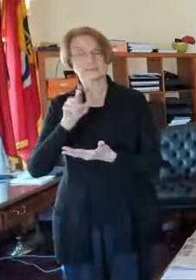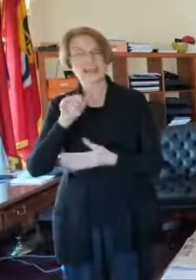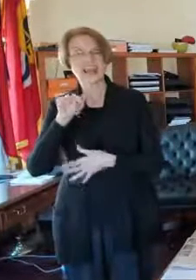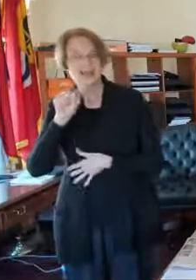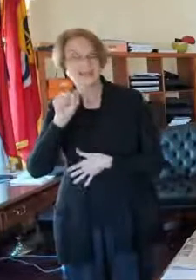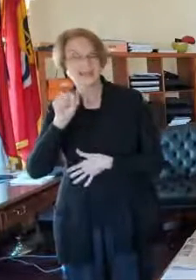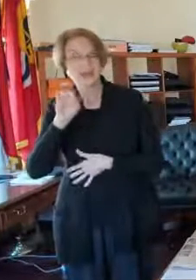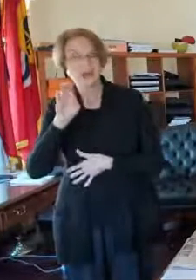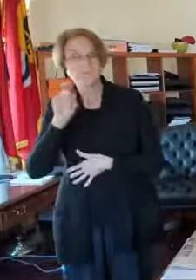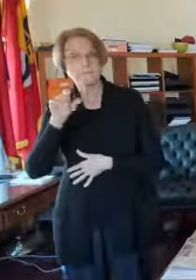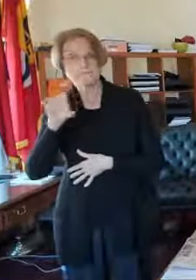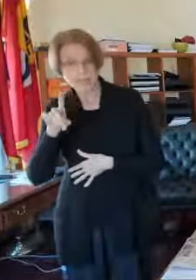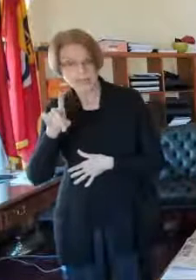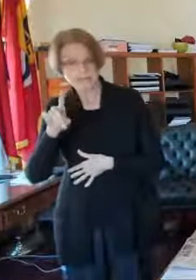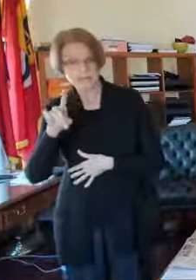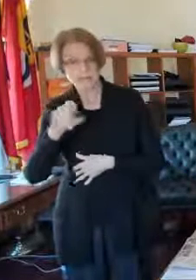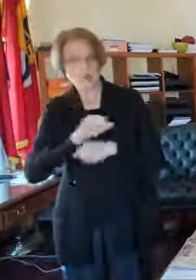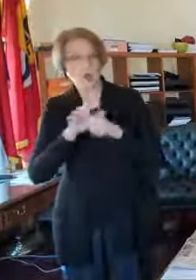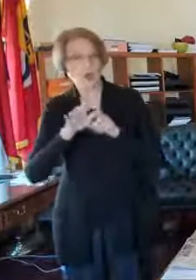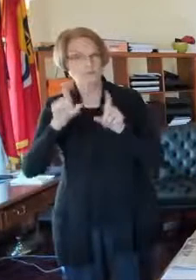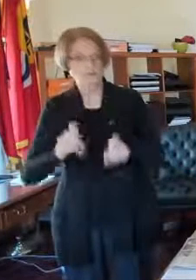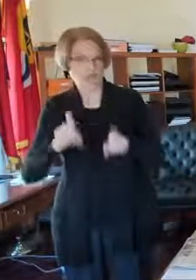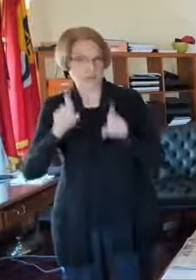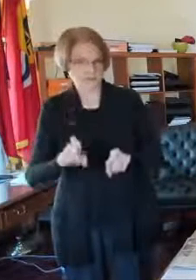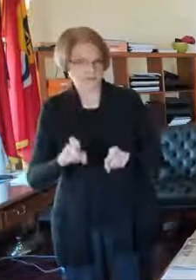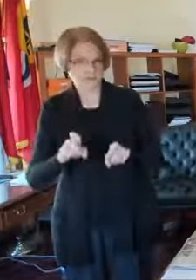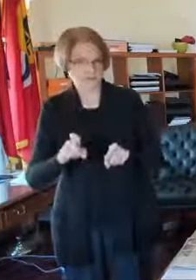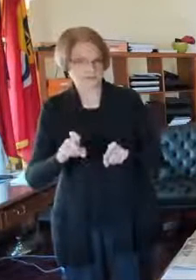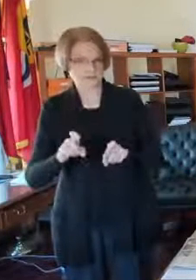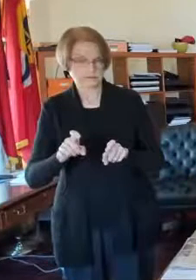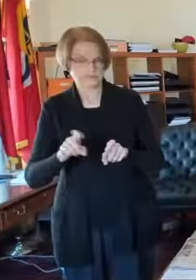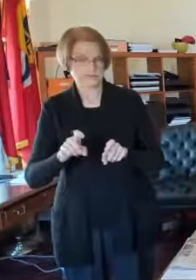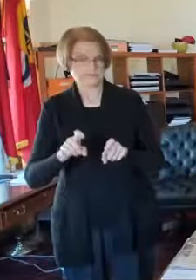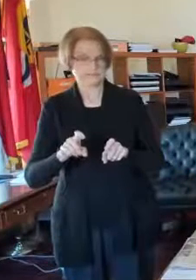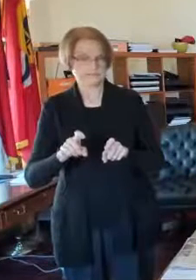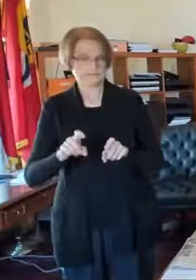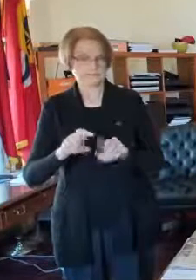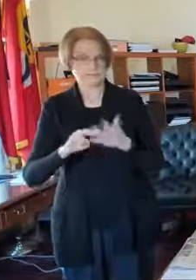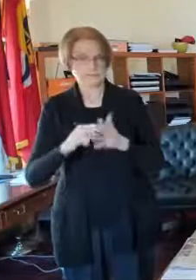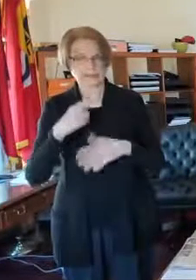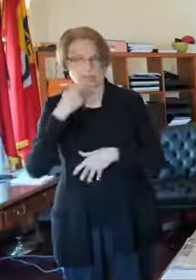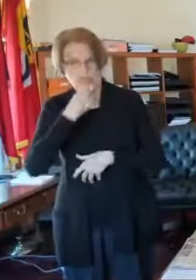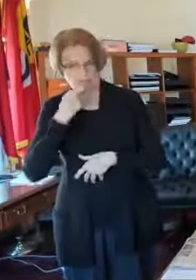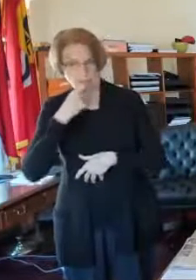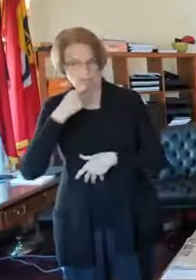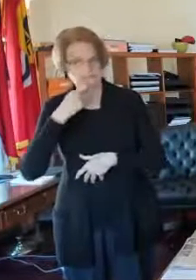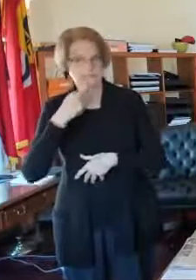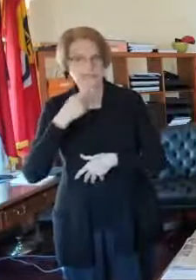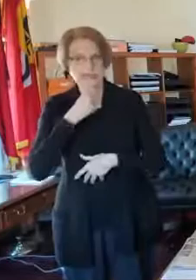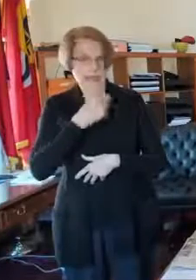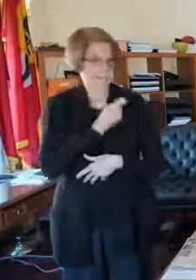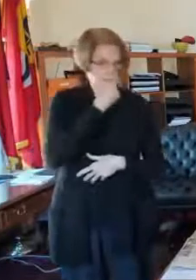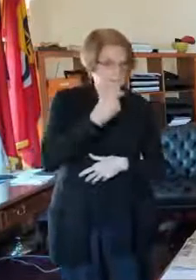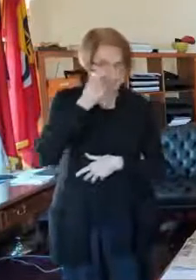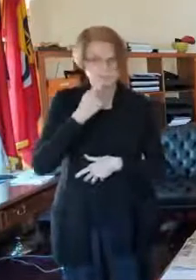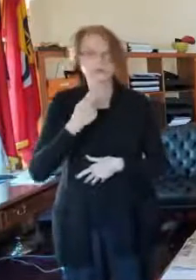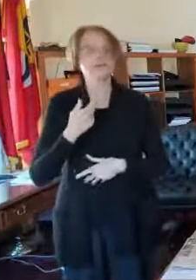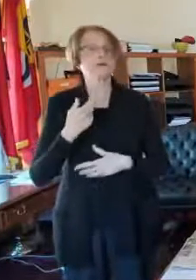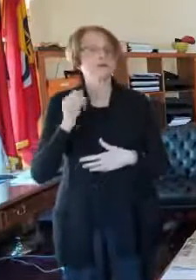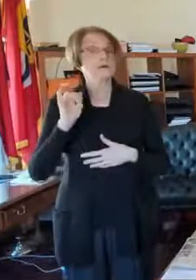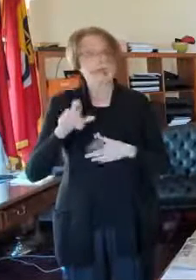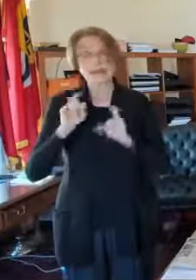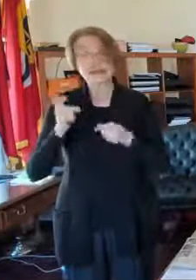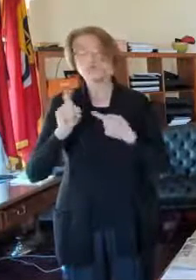saliva-based COVID tests. And so we administered that to our firefighters,